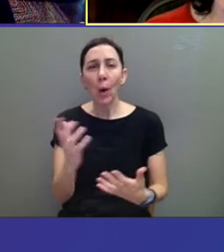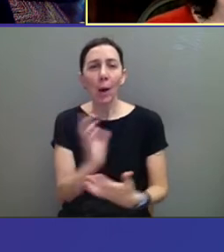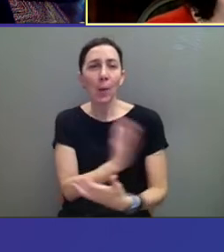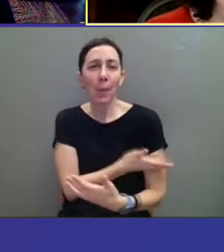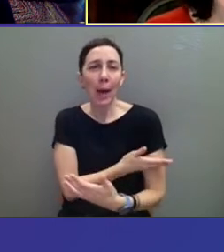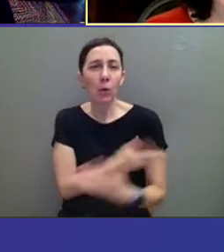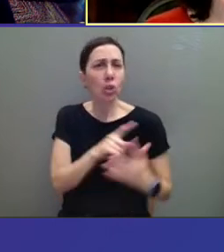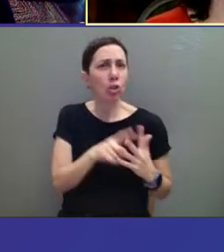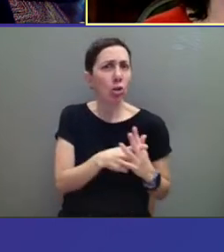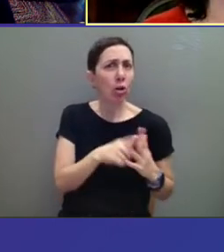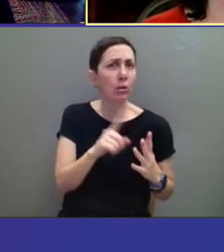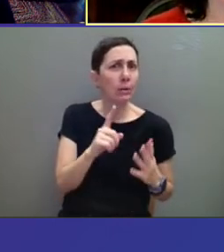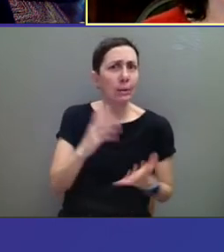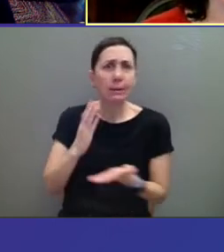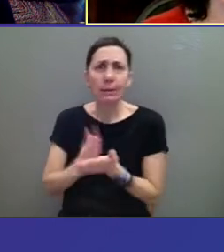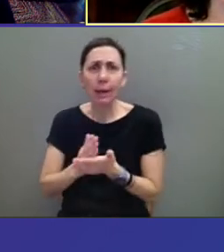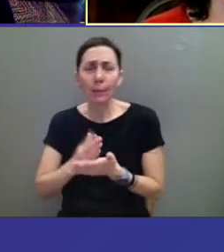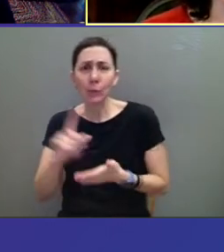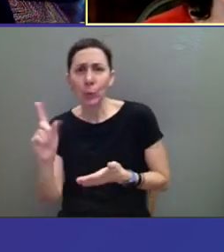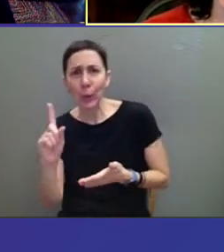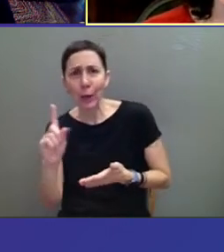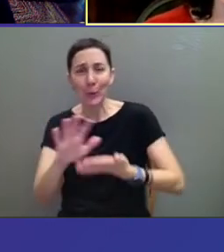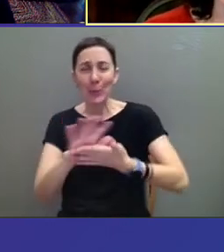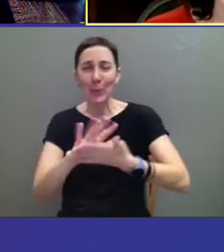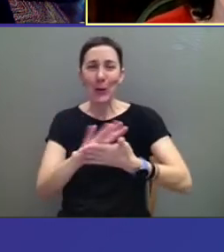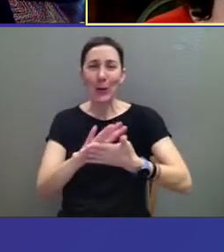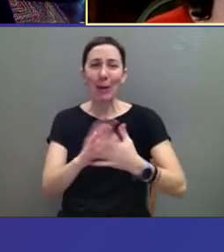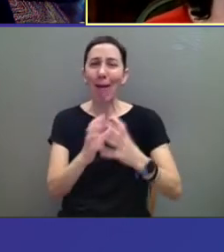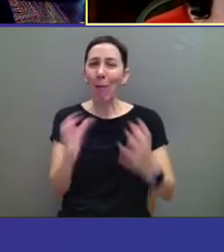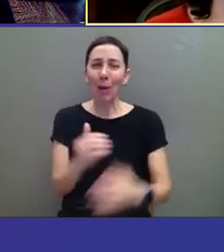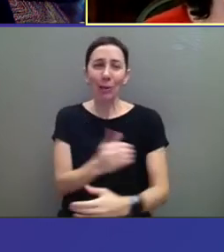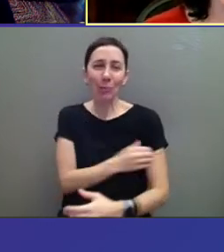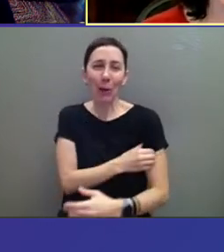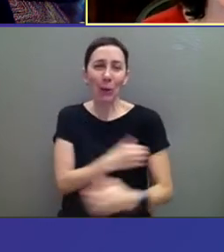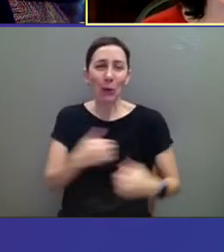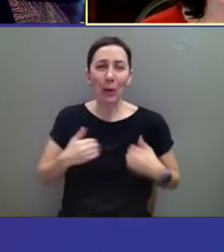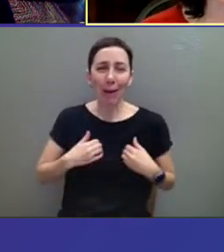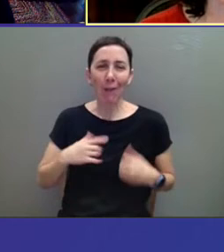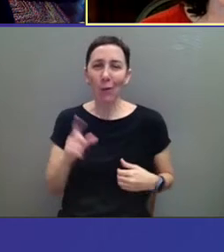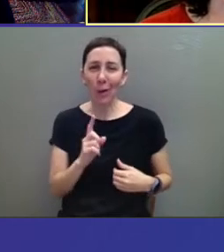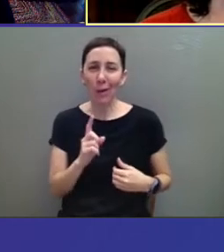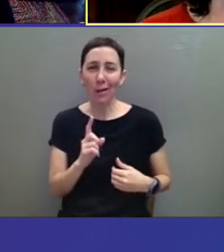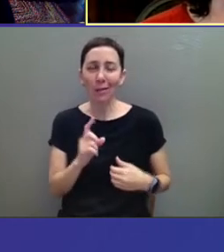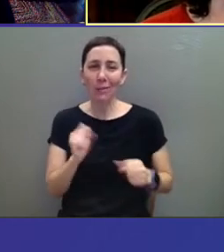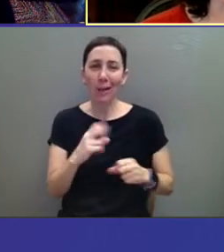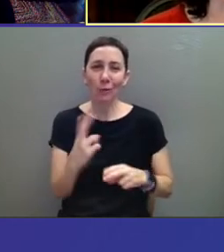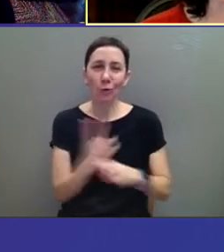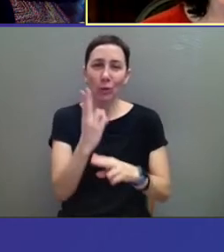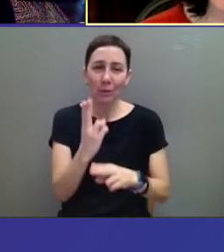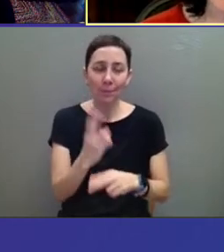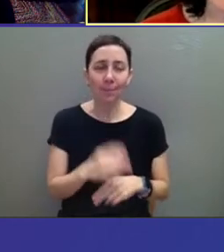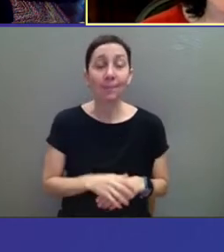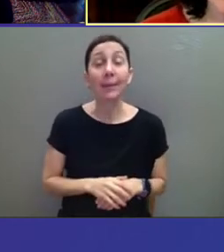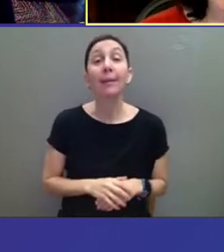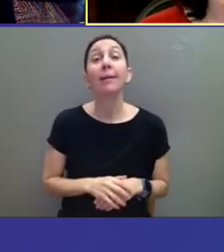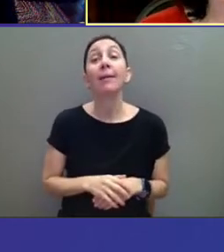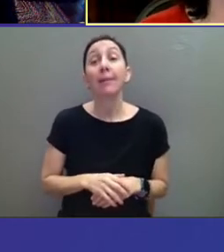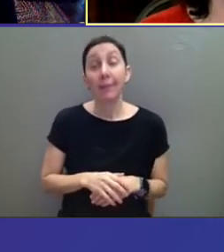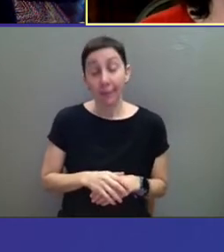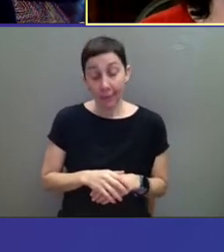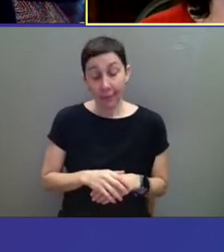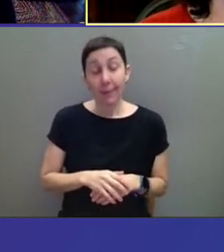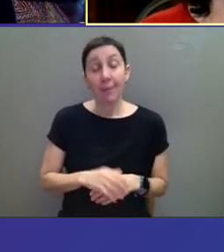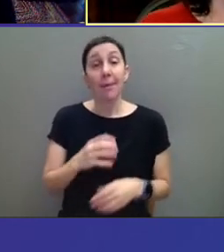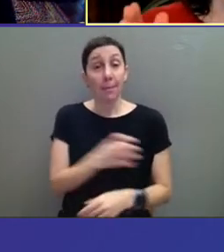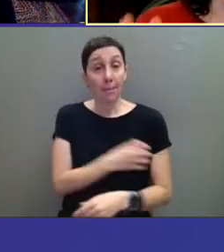It's blurry. But, going back to the topic of this morning, I think the power of coalitions and